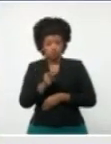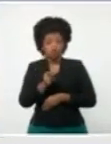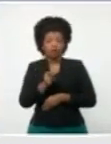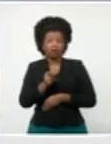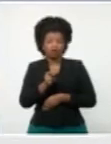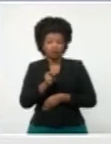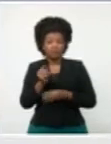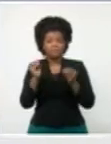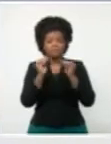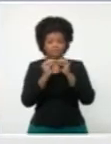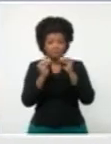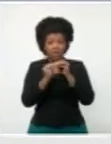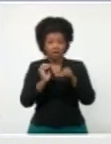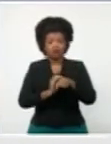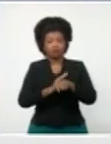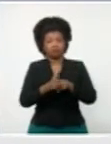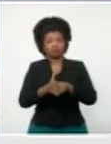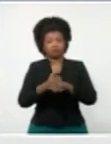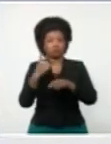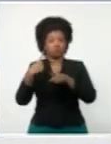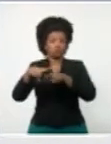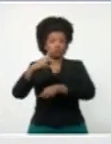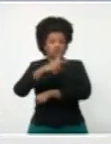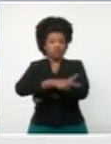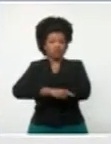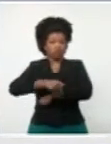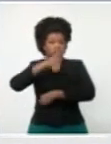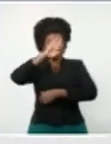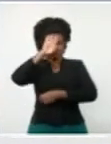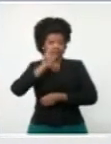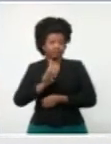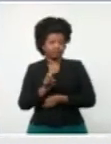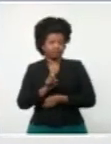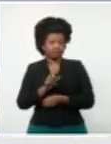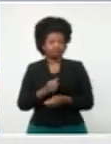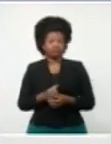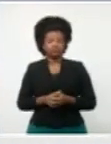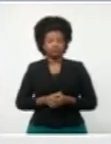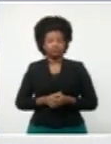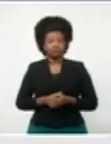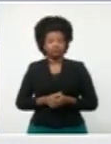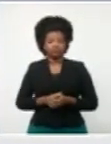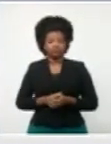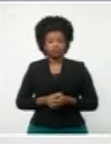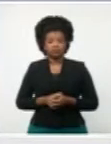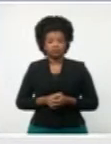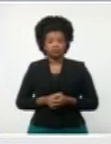determined. Nevertheless, we have 66 people in this category.